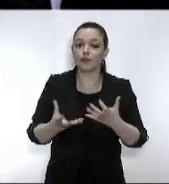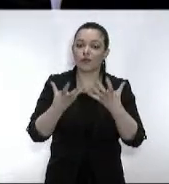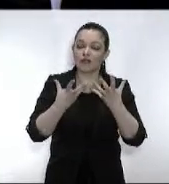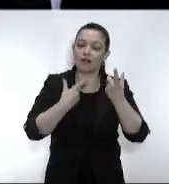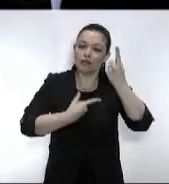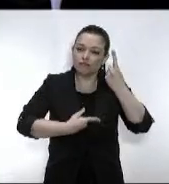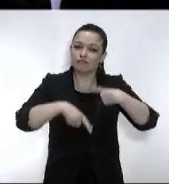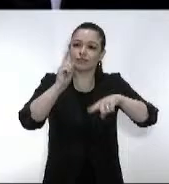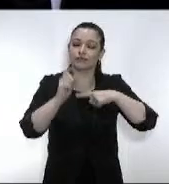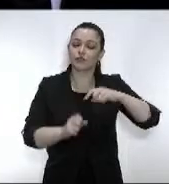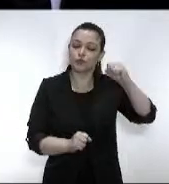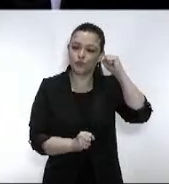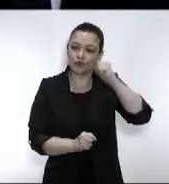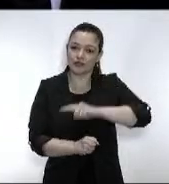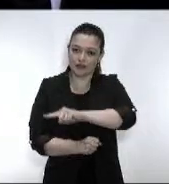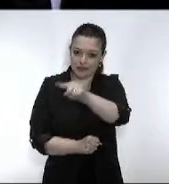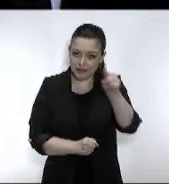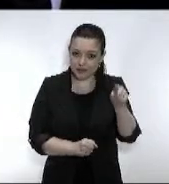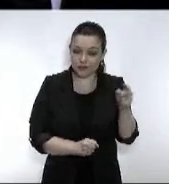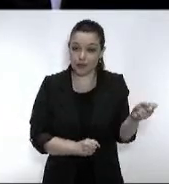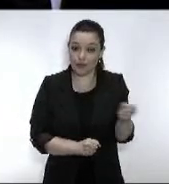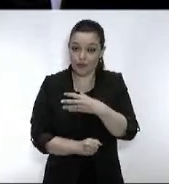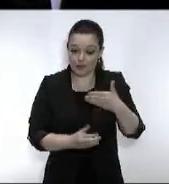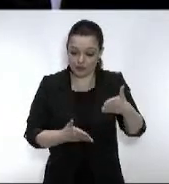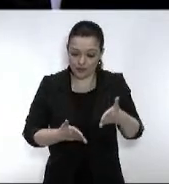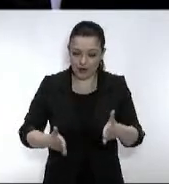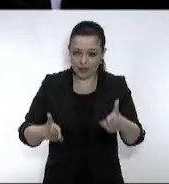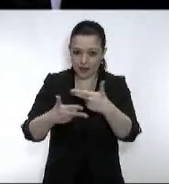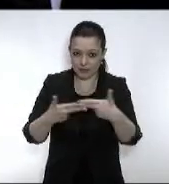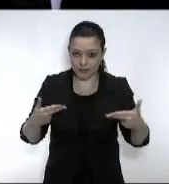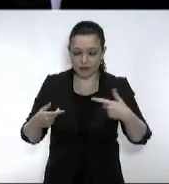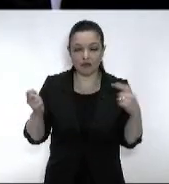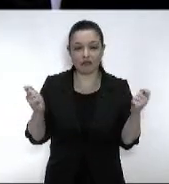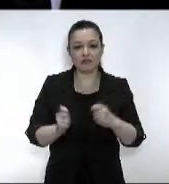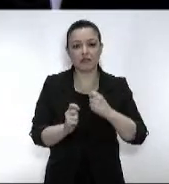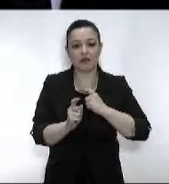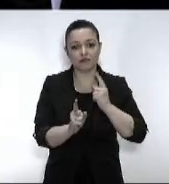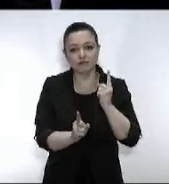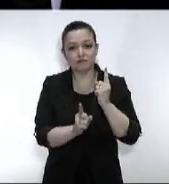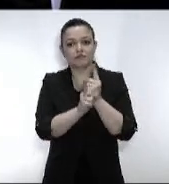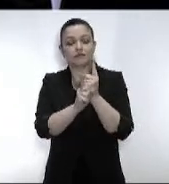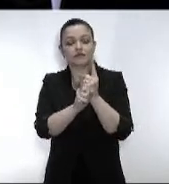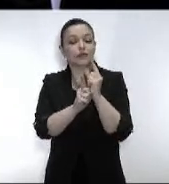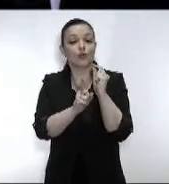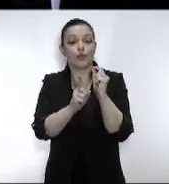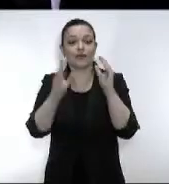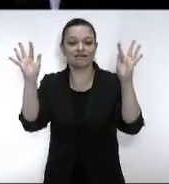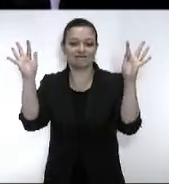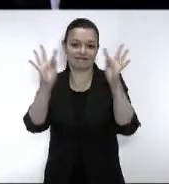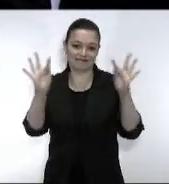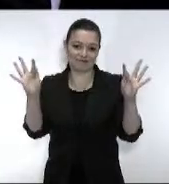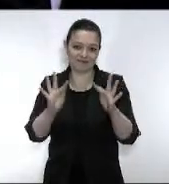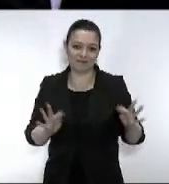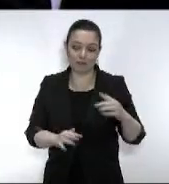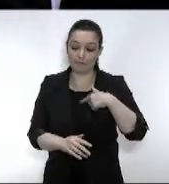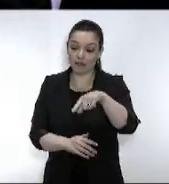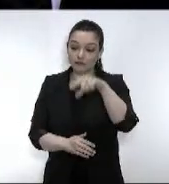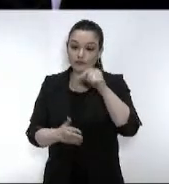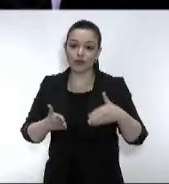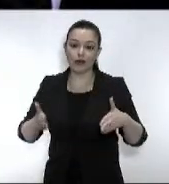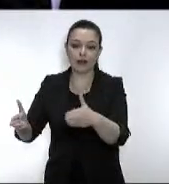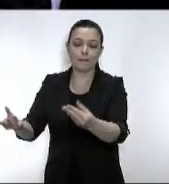to desire you a lot of success in this new journey. May you reach find happiness in the